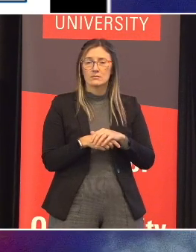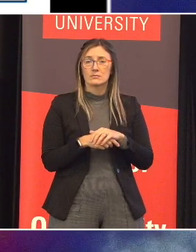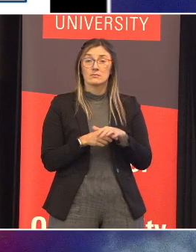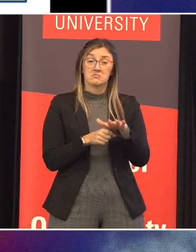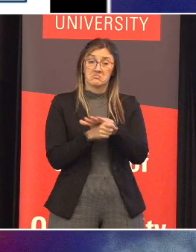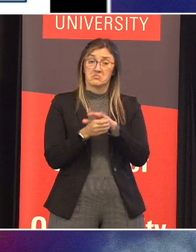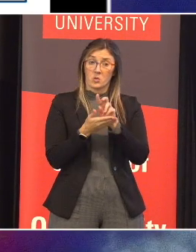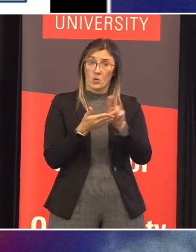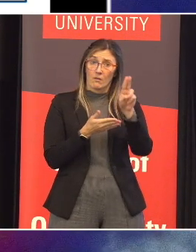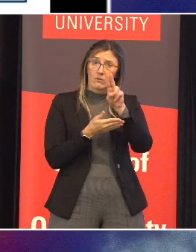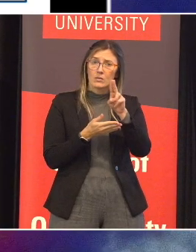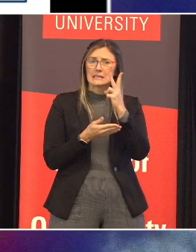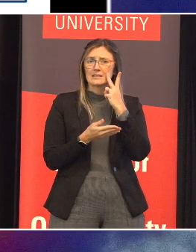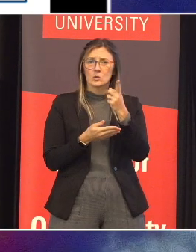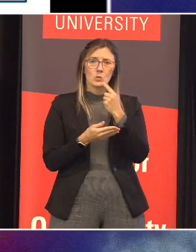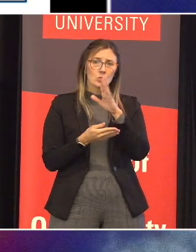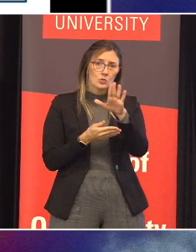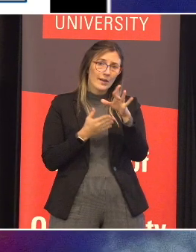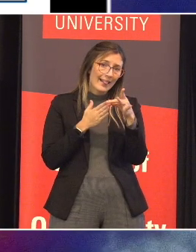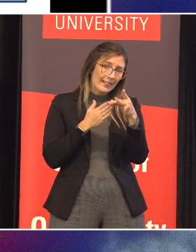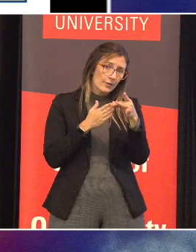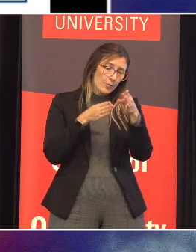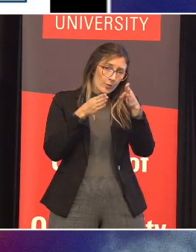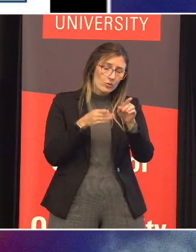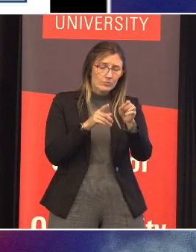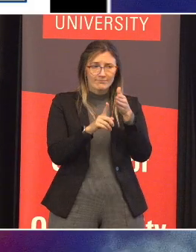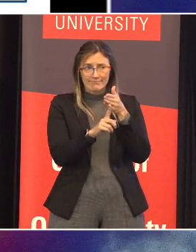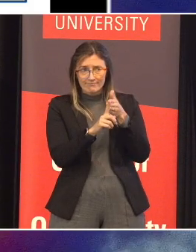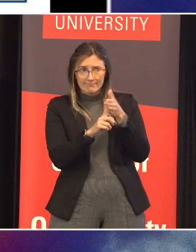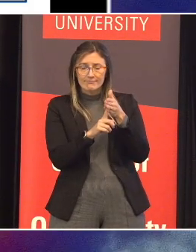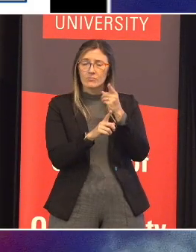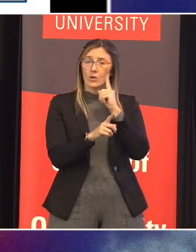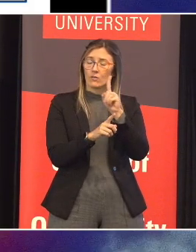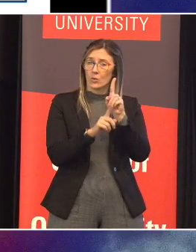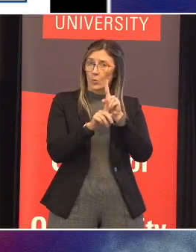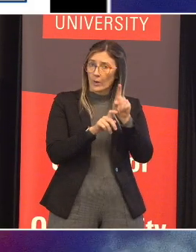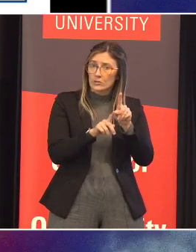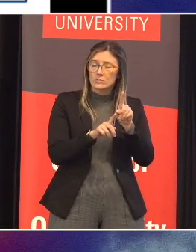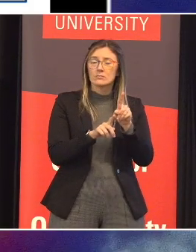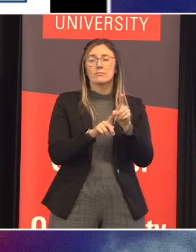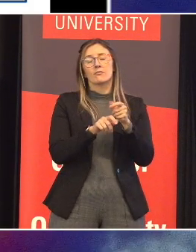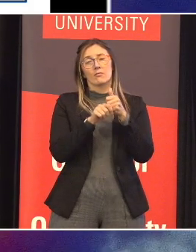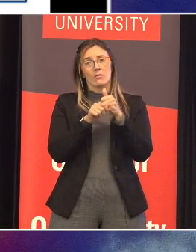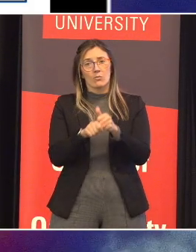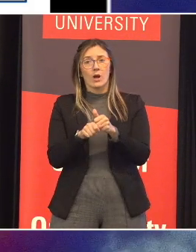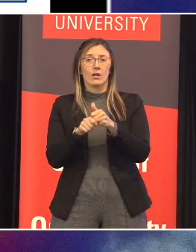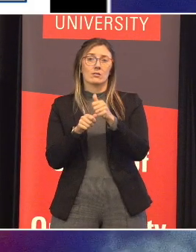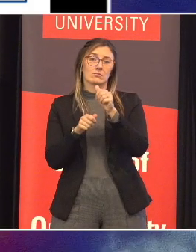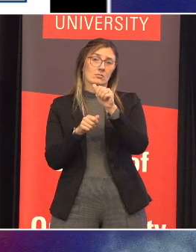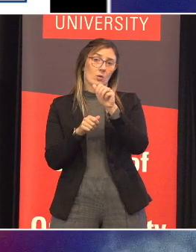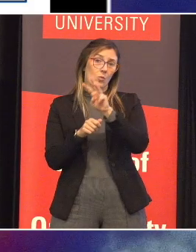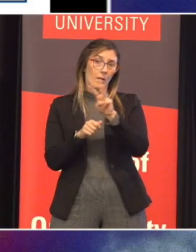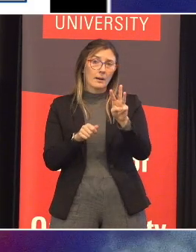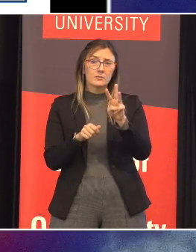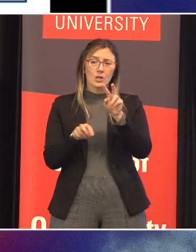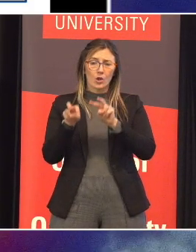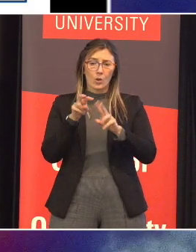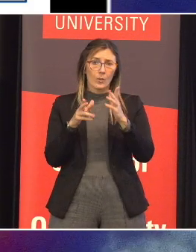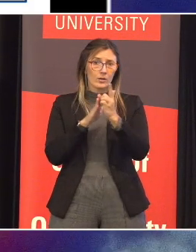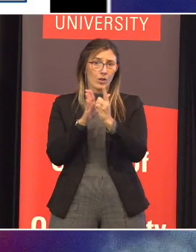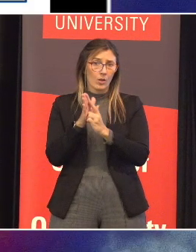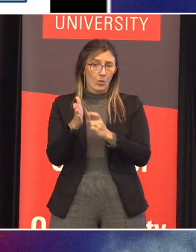them. Review the Pathway to Compliance website, review those resources, and then reach out to